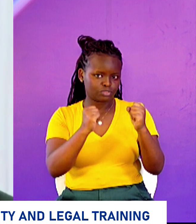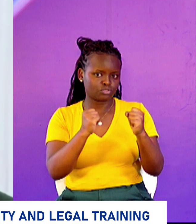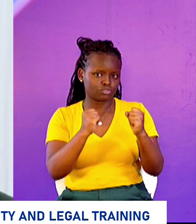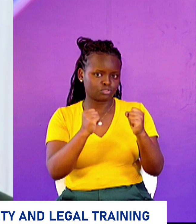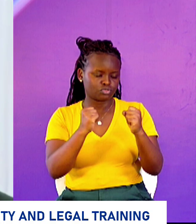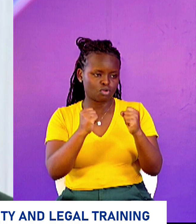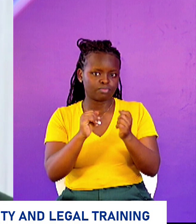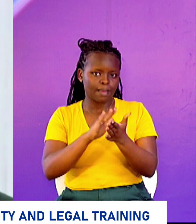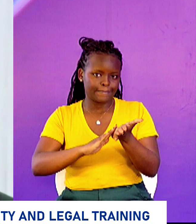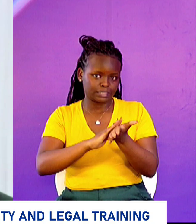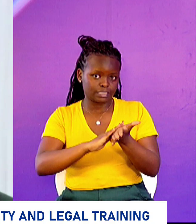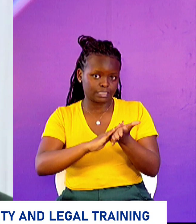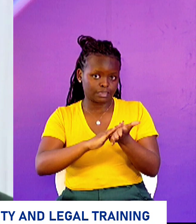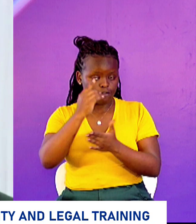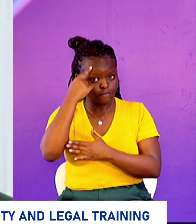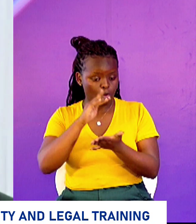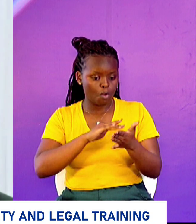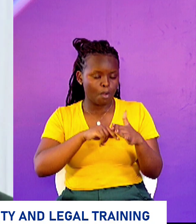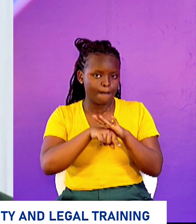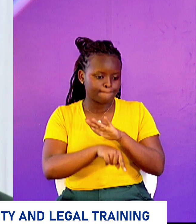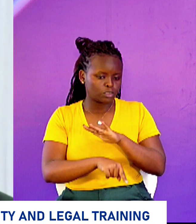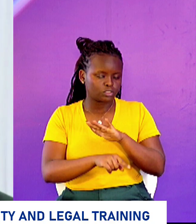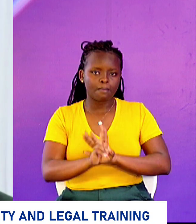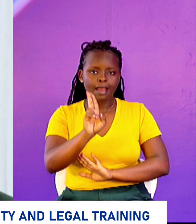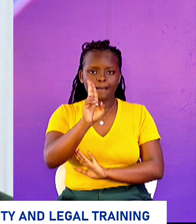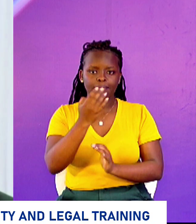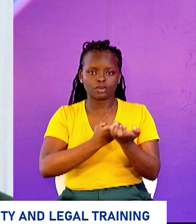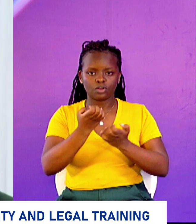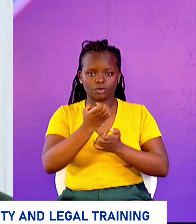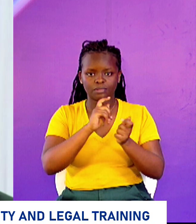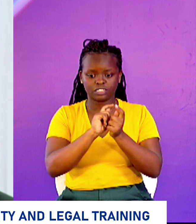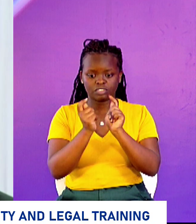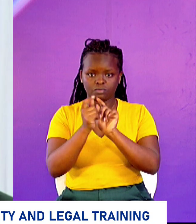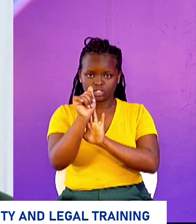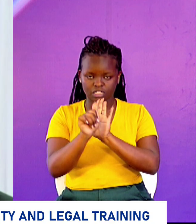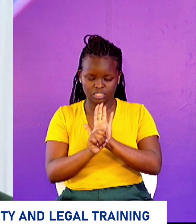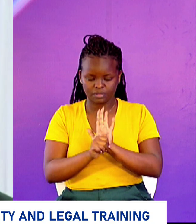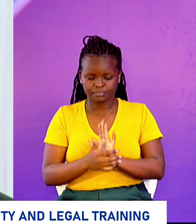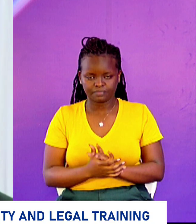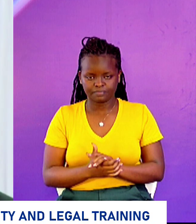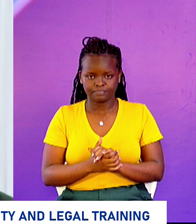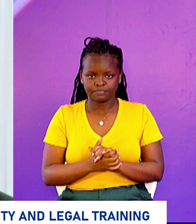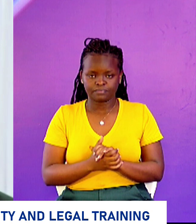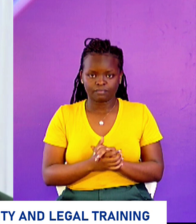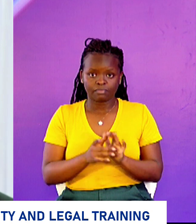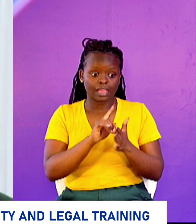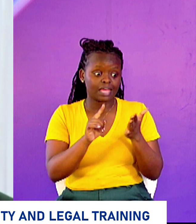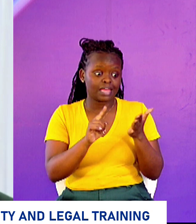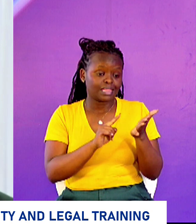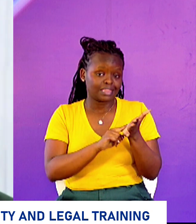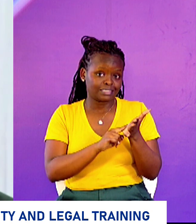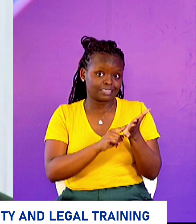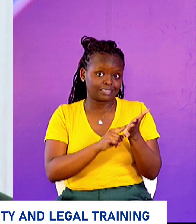backdrop of our bottom-up economic transformation agenda. This, coupled with